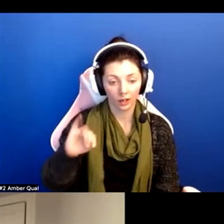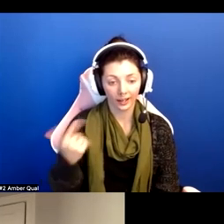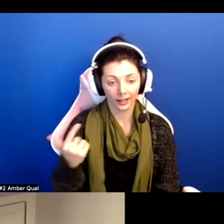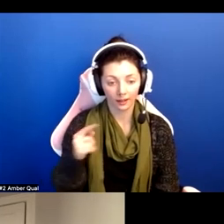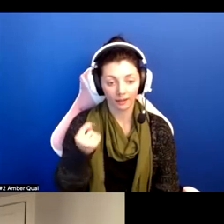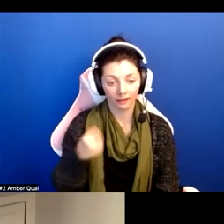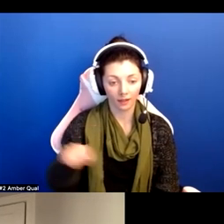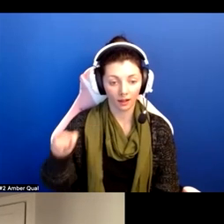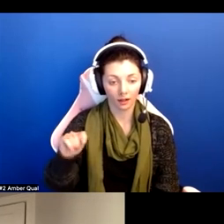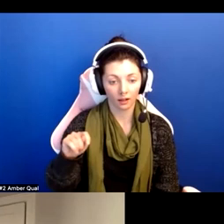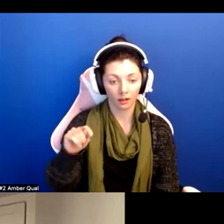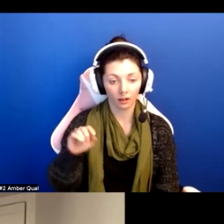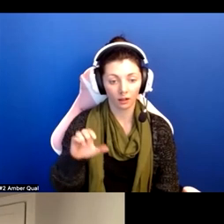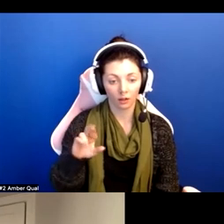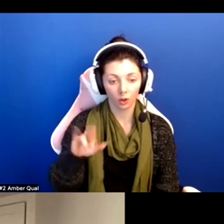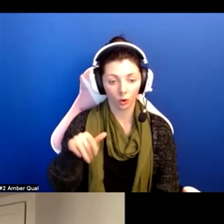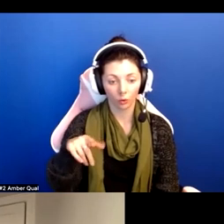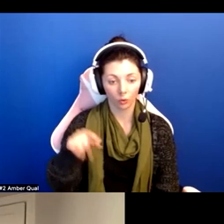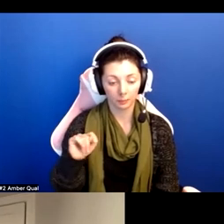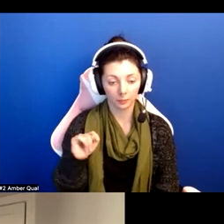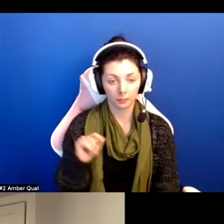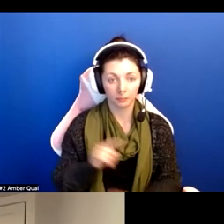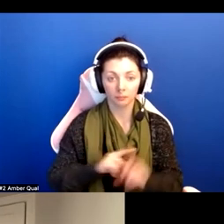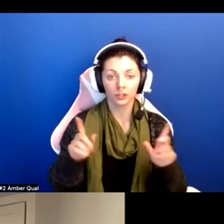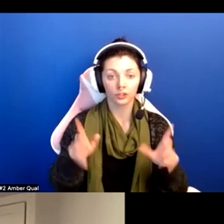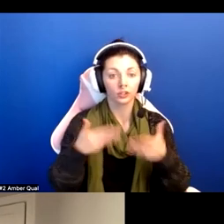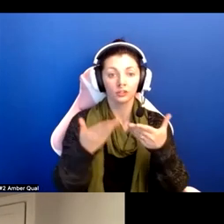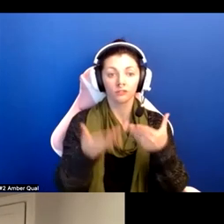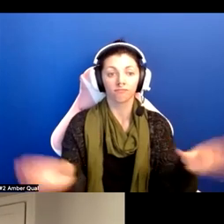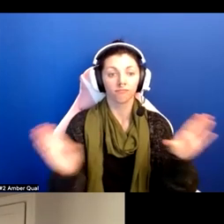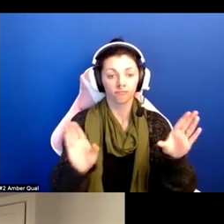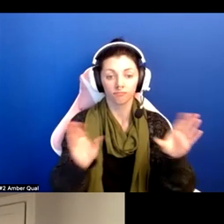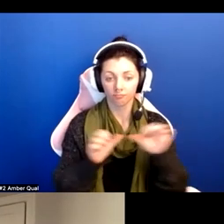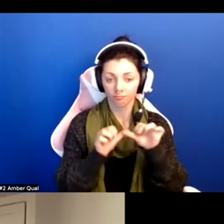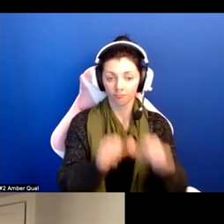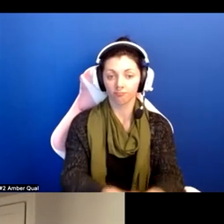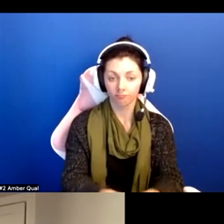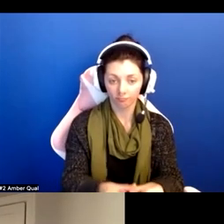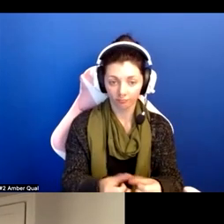but just a few thoughts to open things further. And